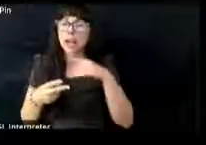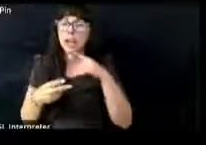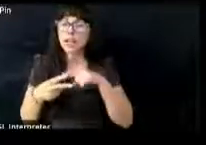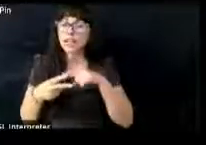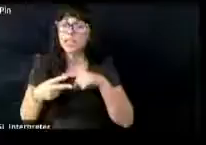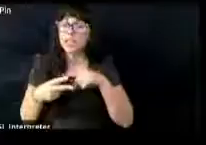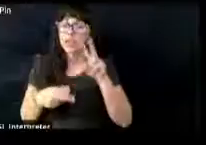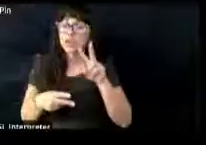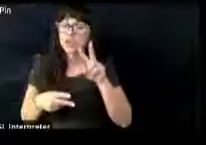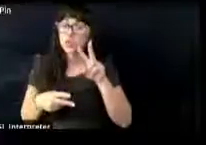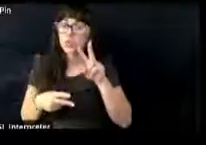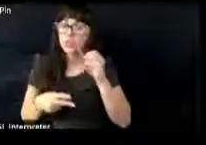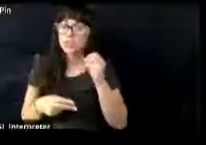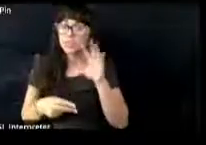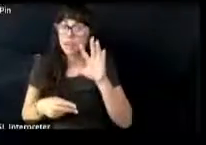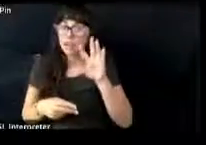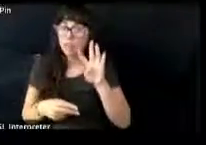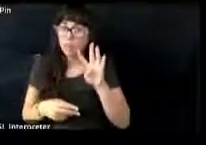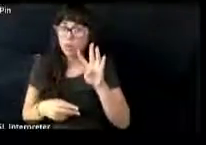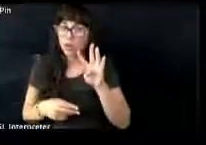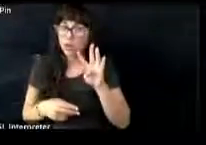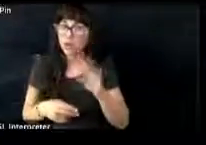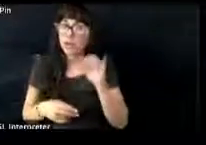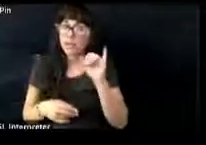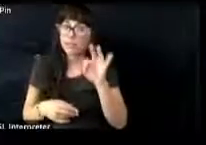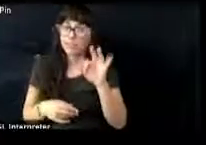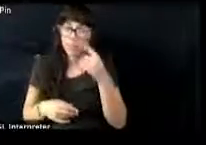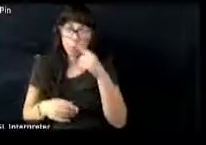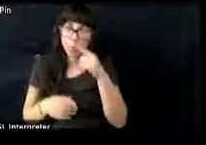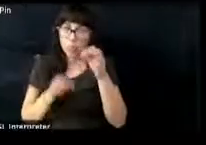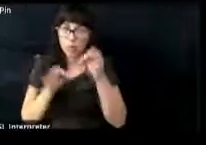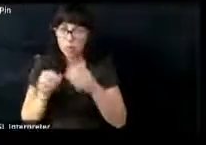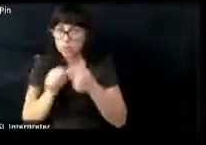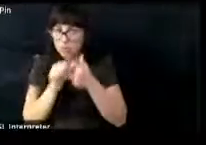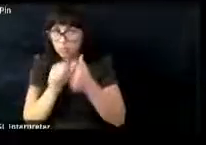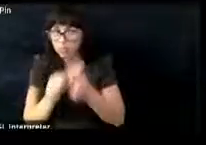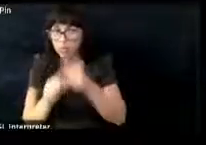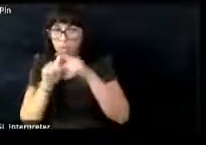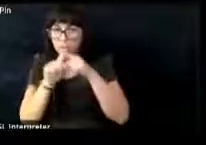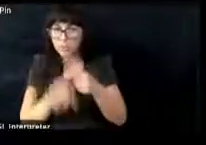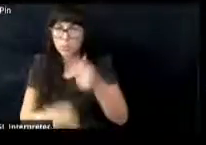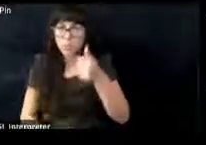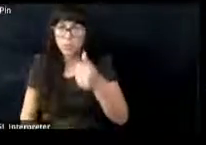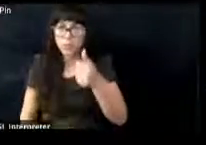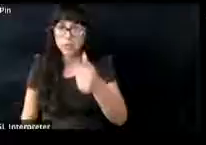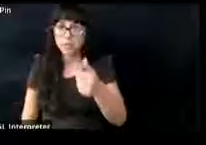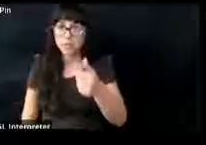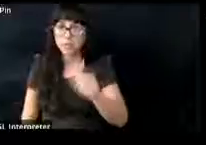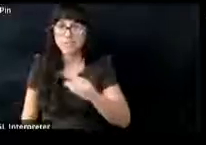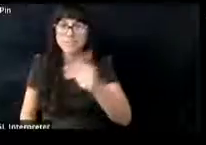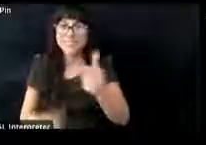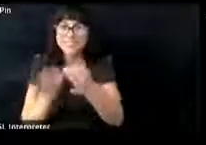Caller 2054, if you will please follow the prompts to unmute.